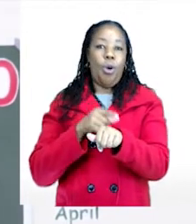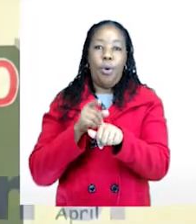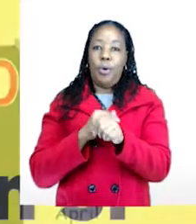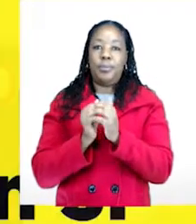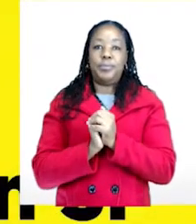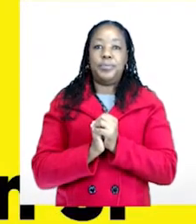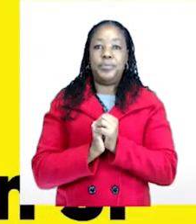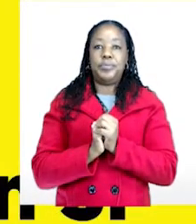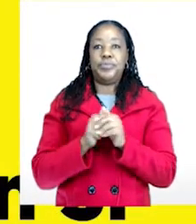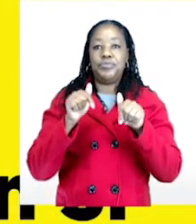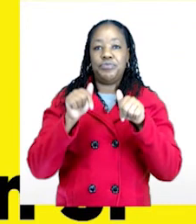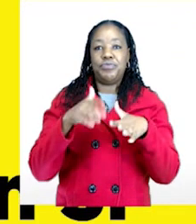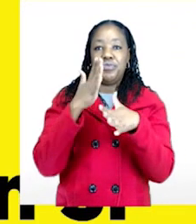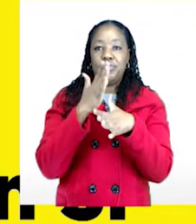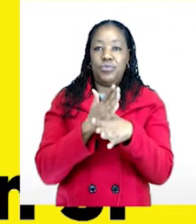times.